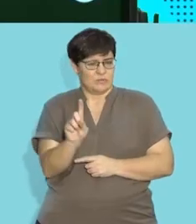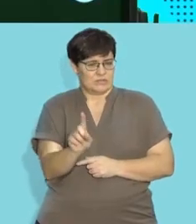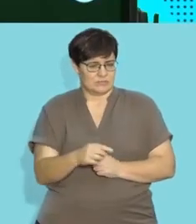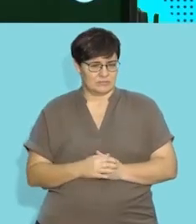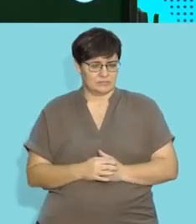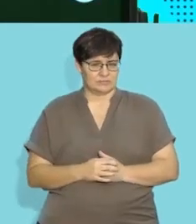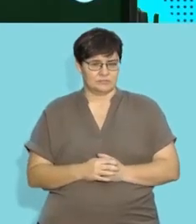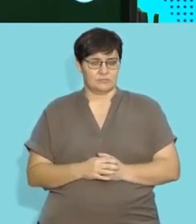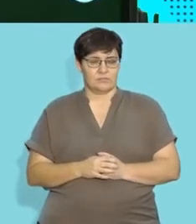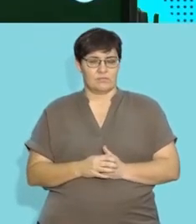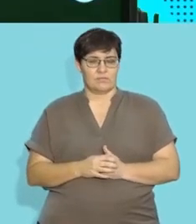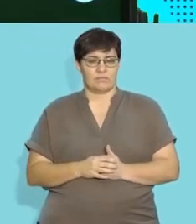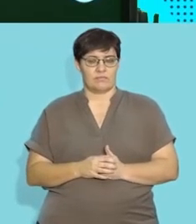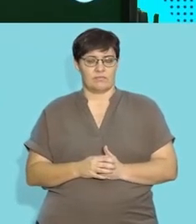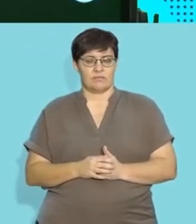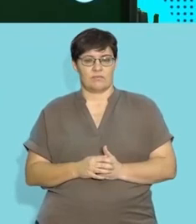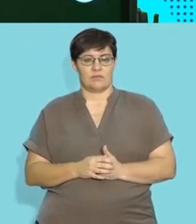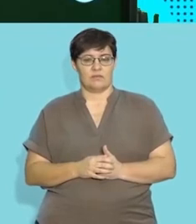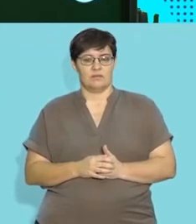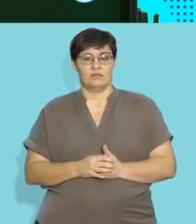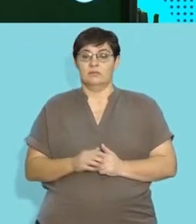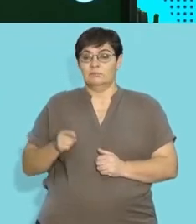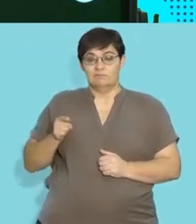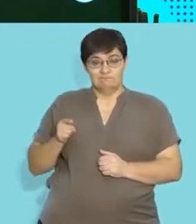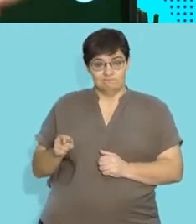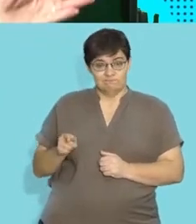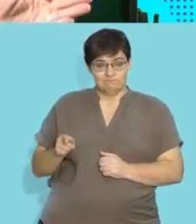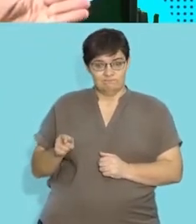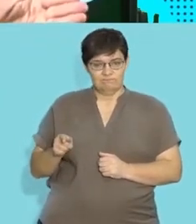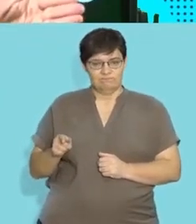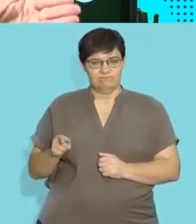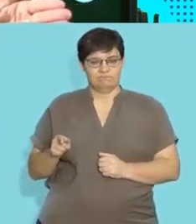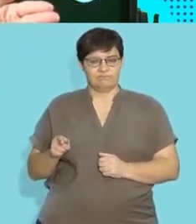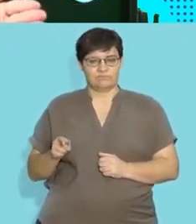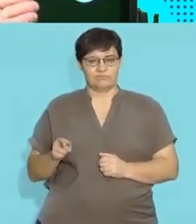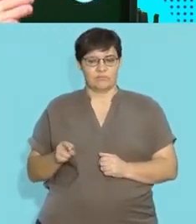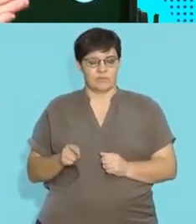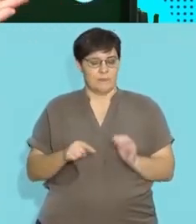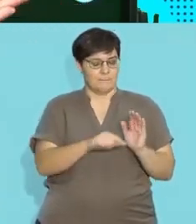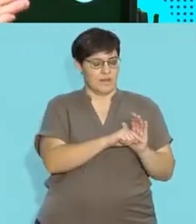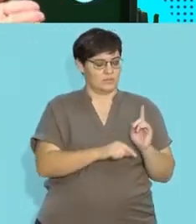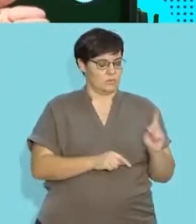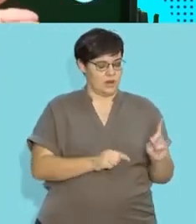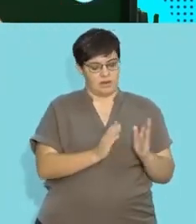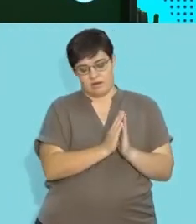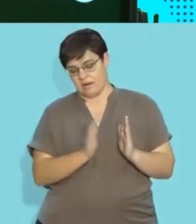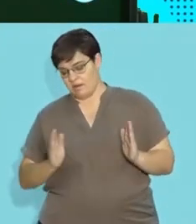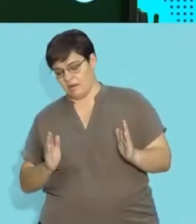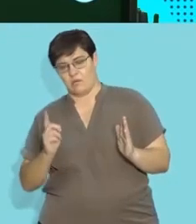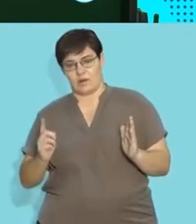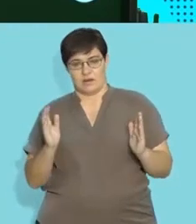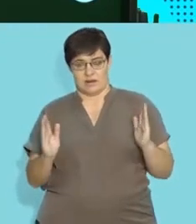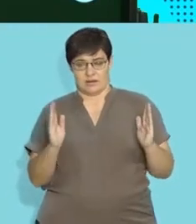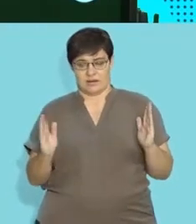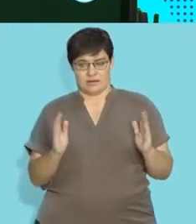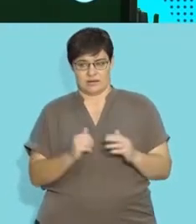What we know is that correlation coefficient is between -1 and 1.